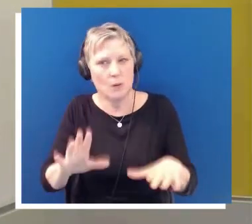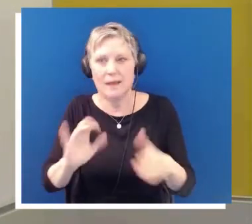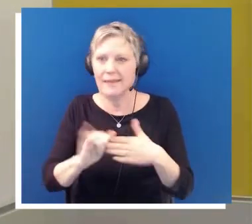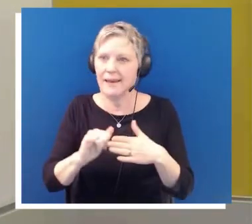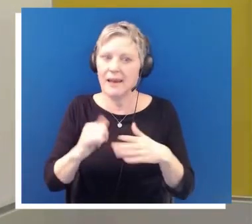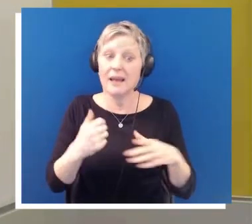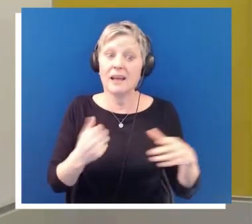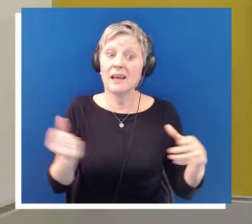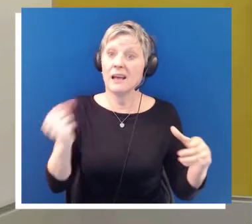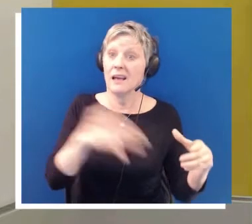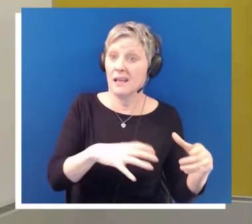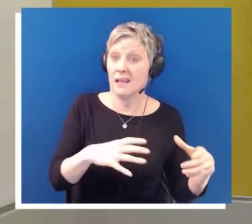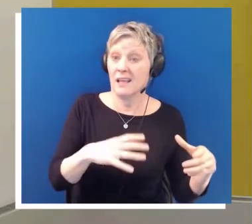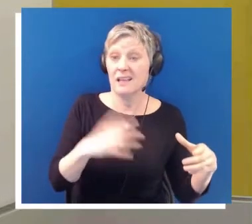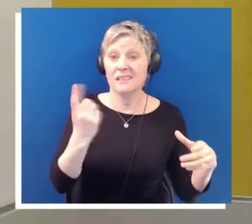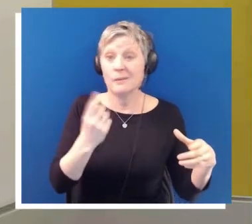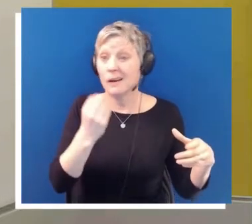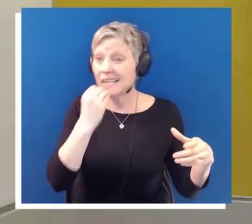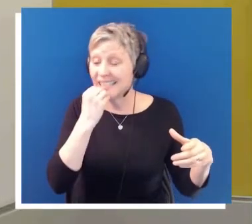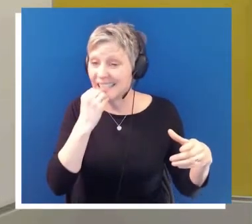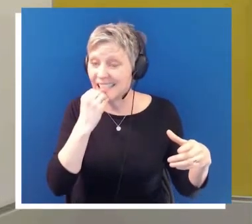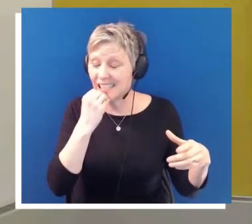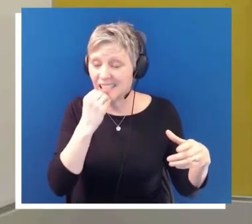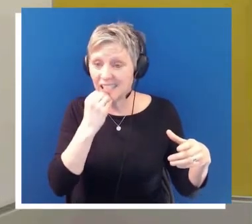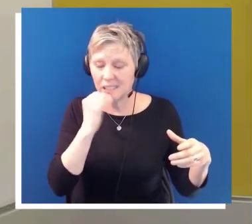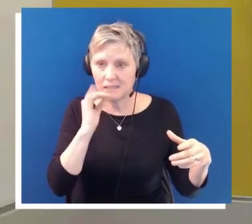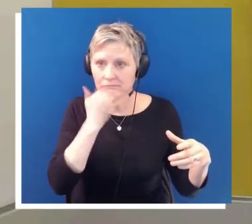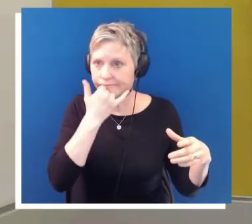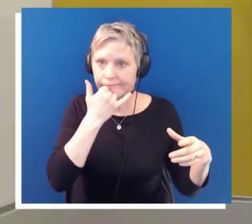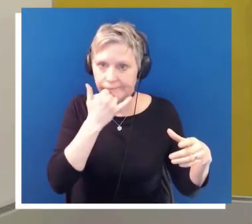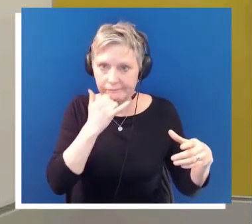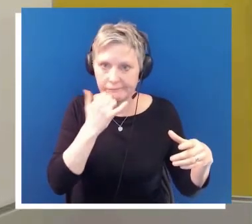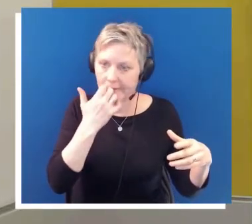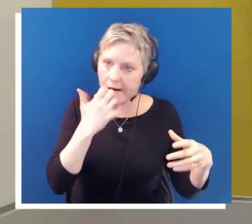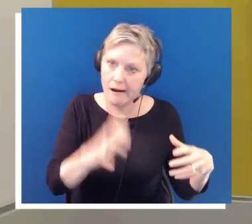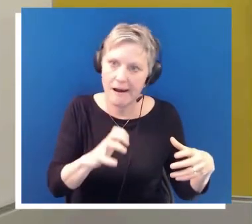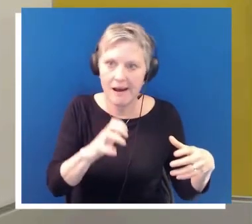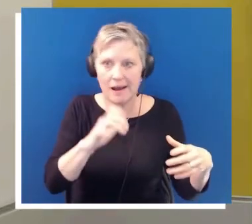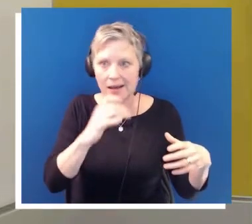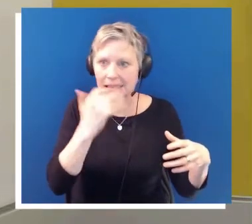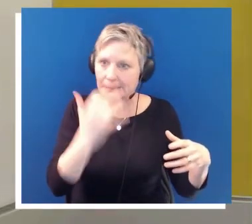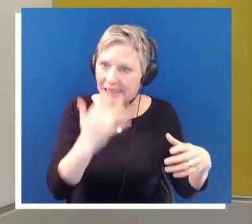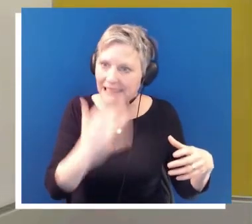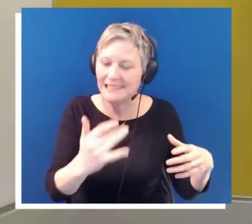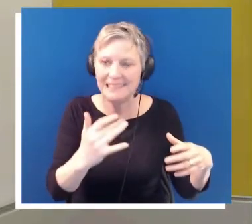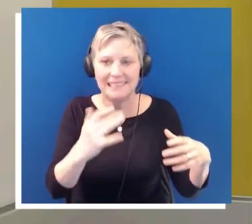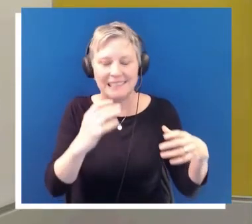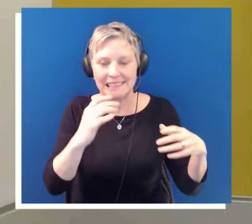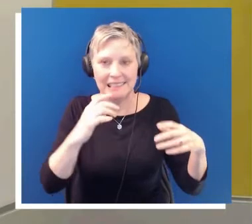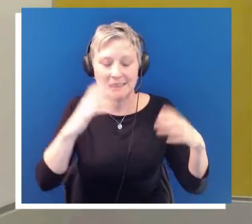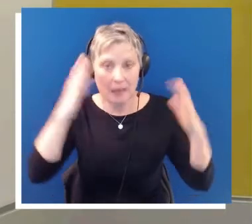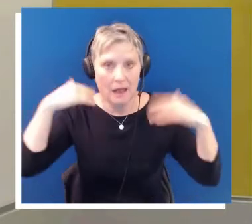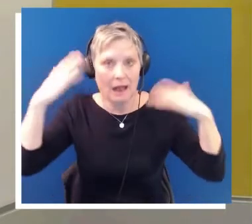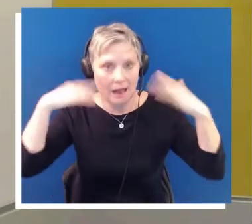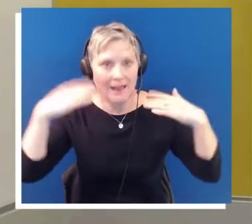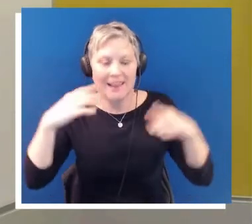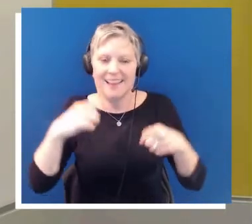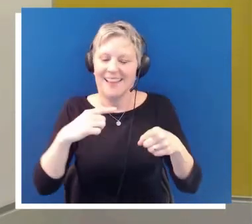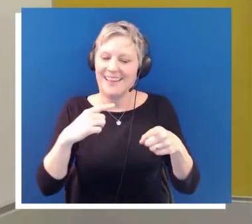serrano. It'll make them turn a little bit red. They'll be overheated. All right, so we're just going to take that like so.